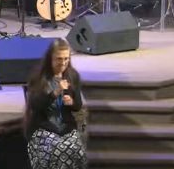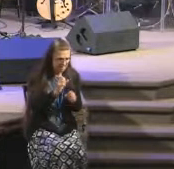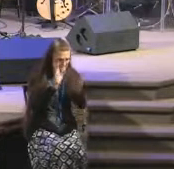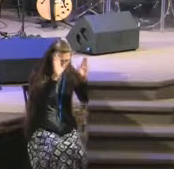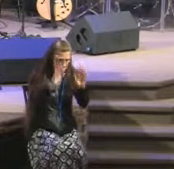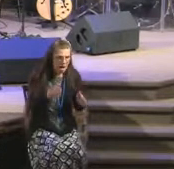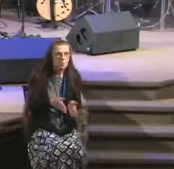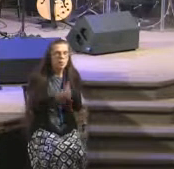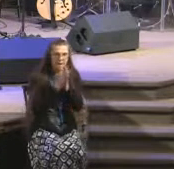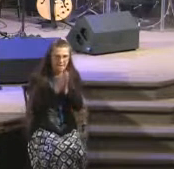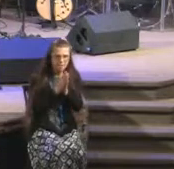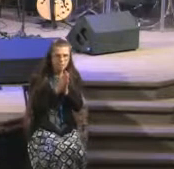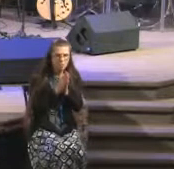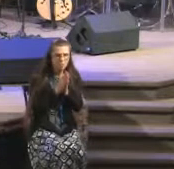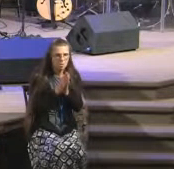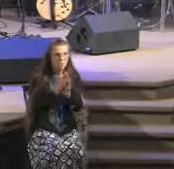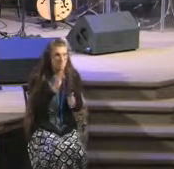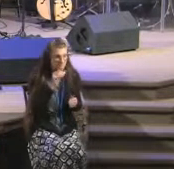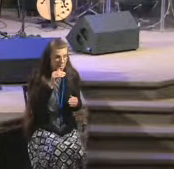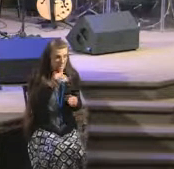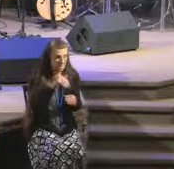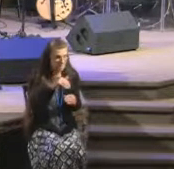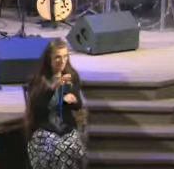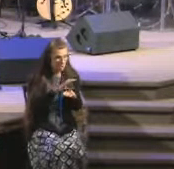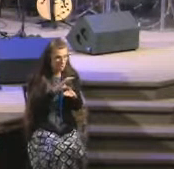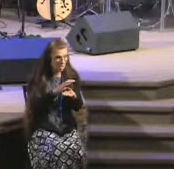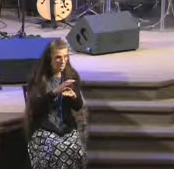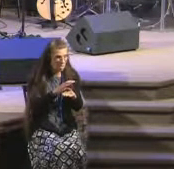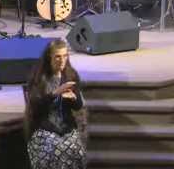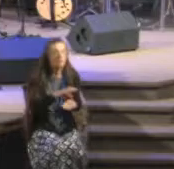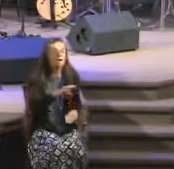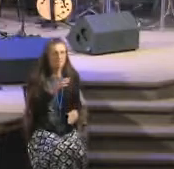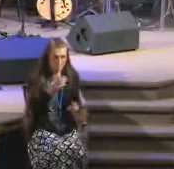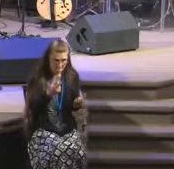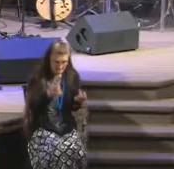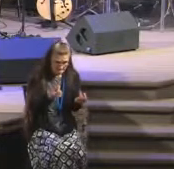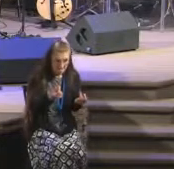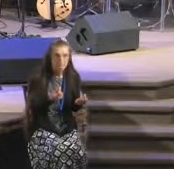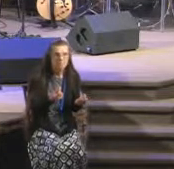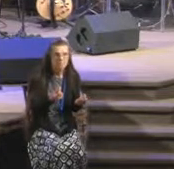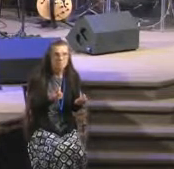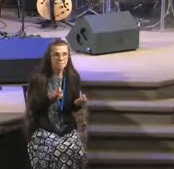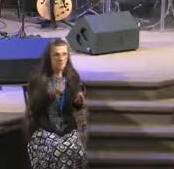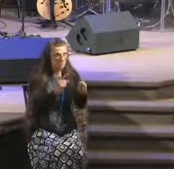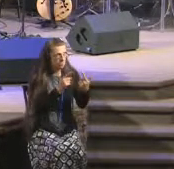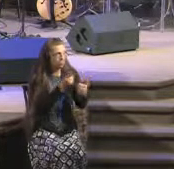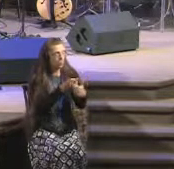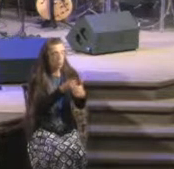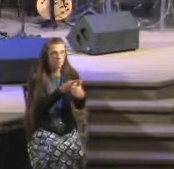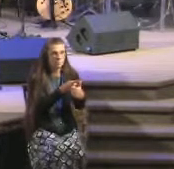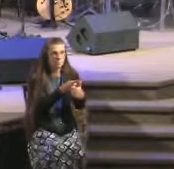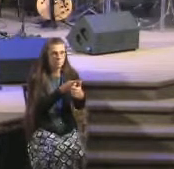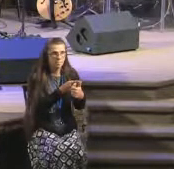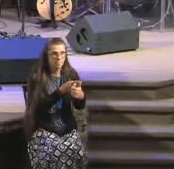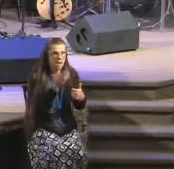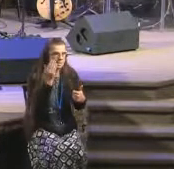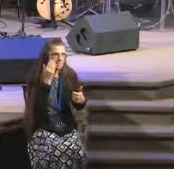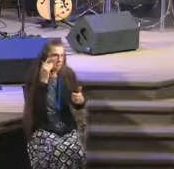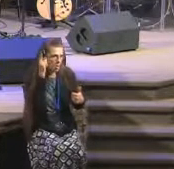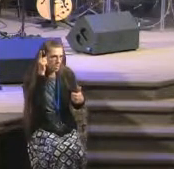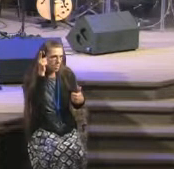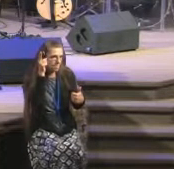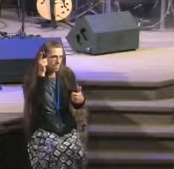going to ask you to be a church that does their two-part process. What is that? Number one, to know